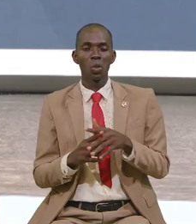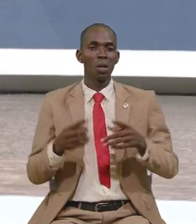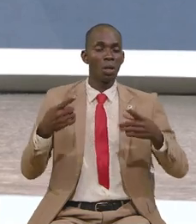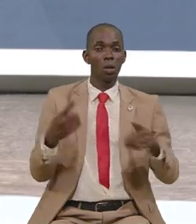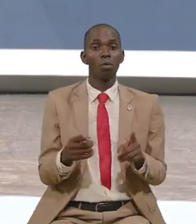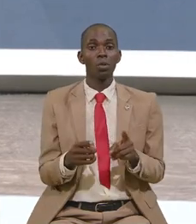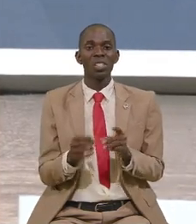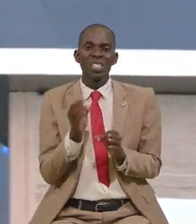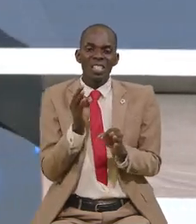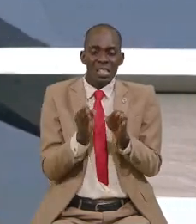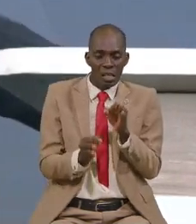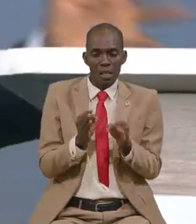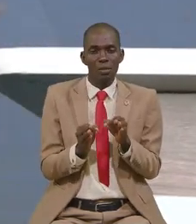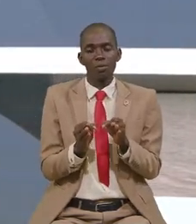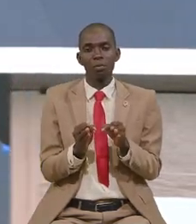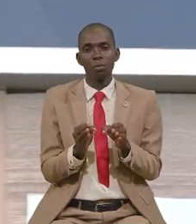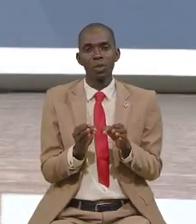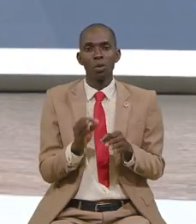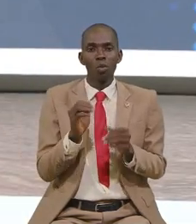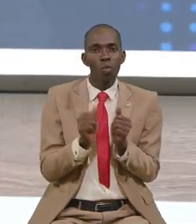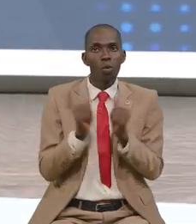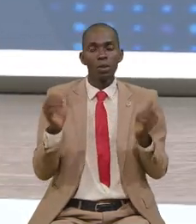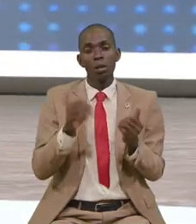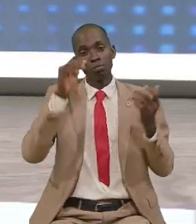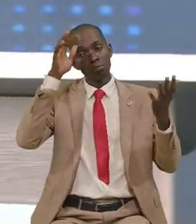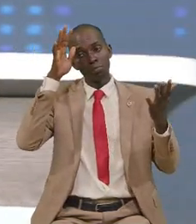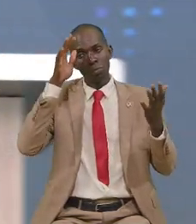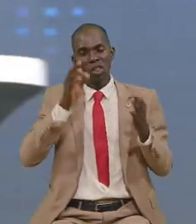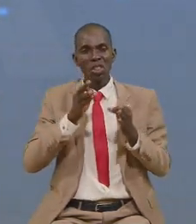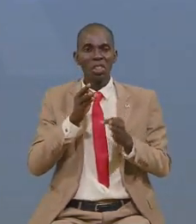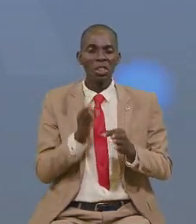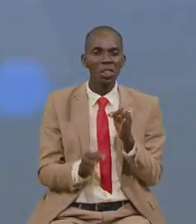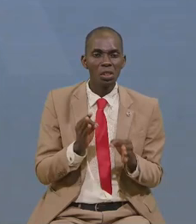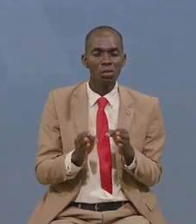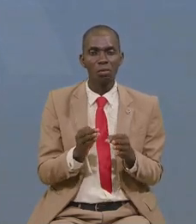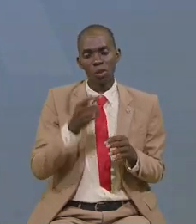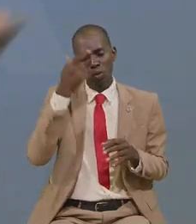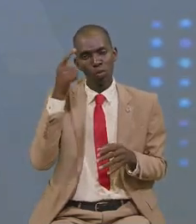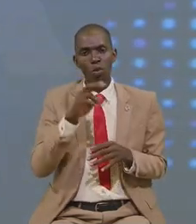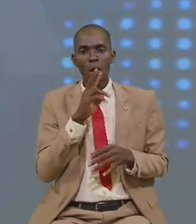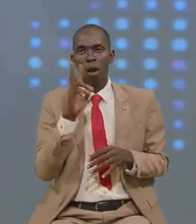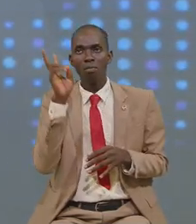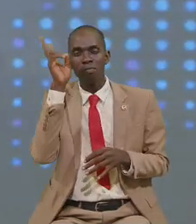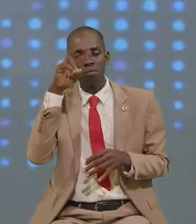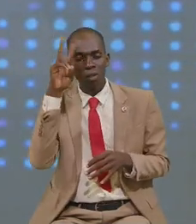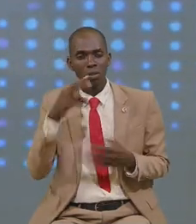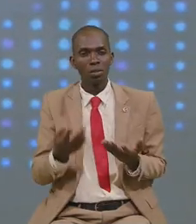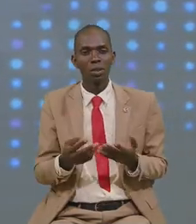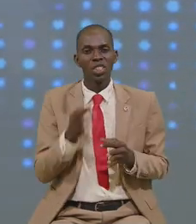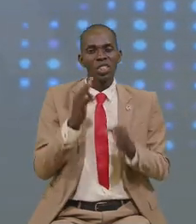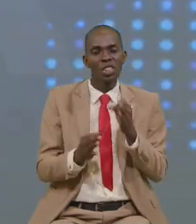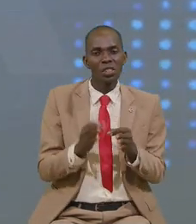by chance, if by carelessness, if by an accident